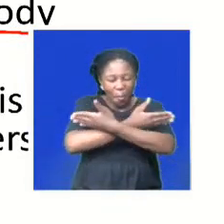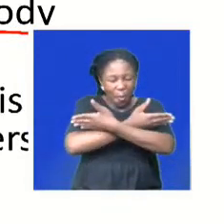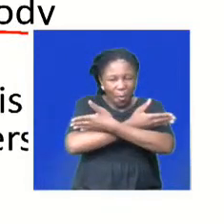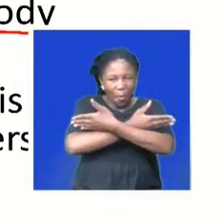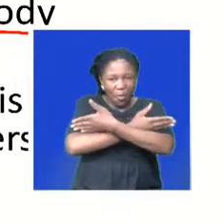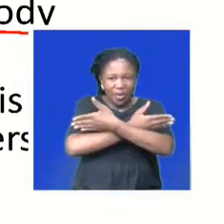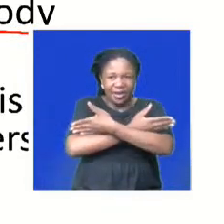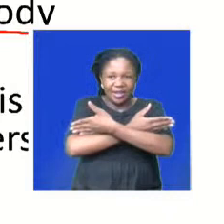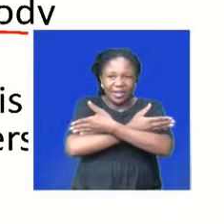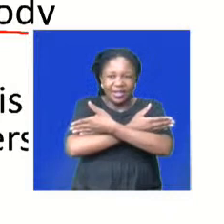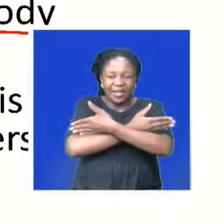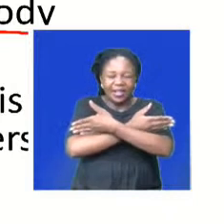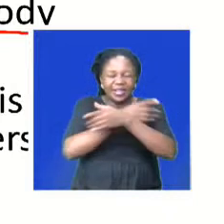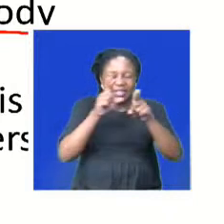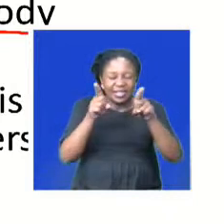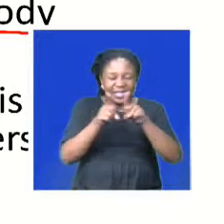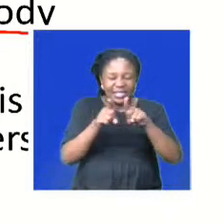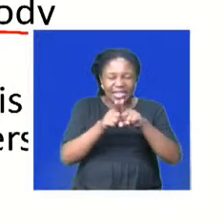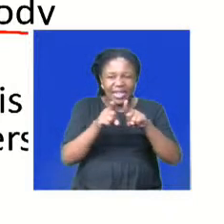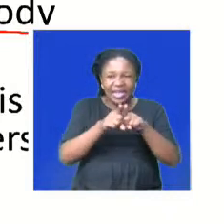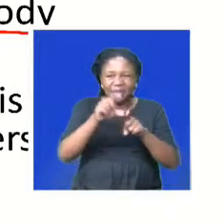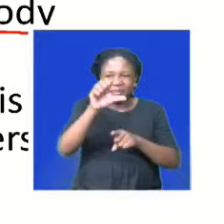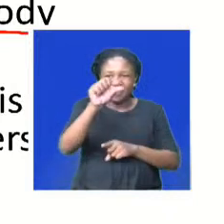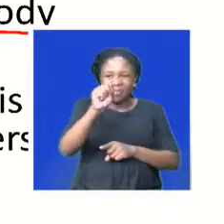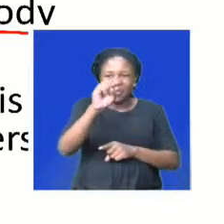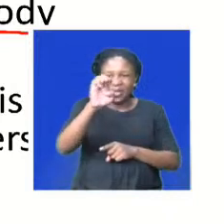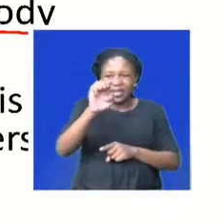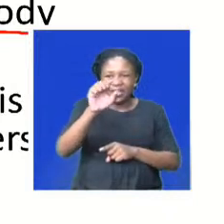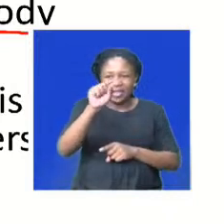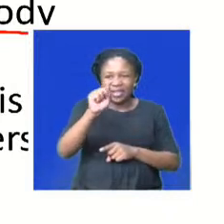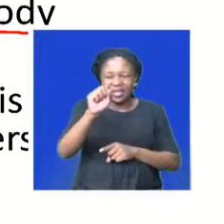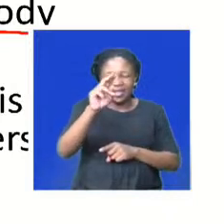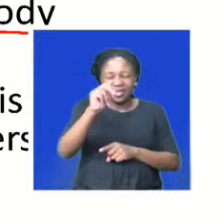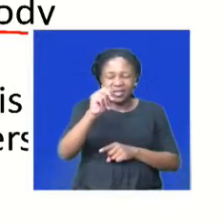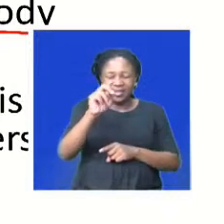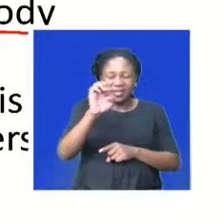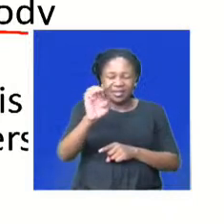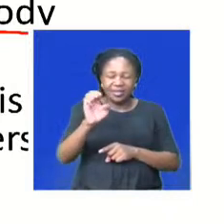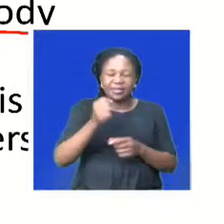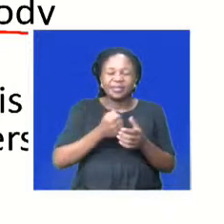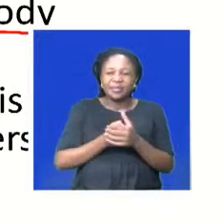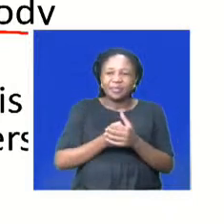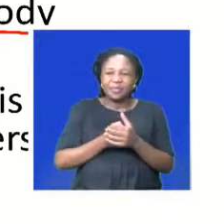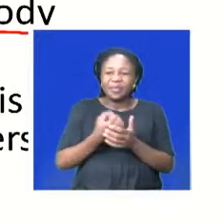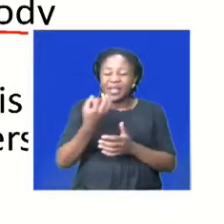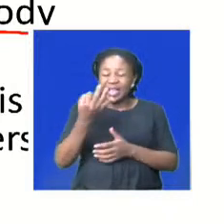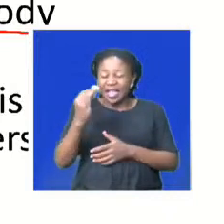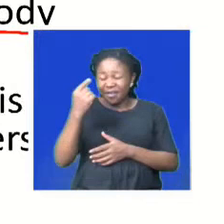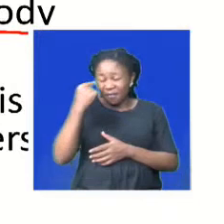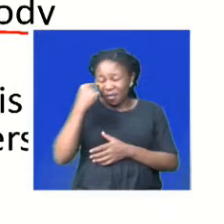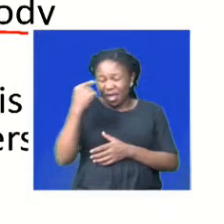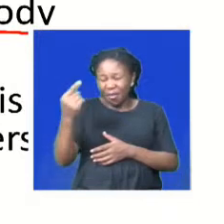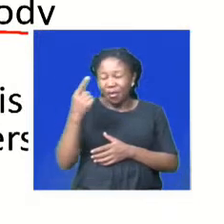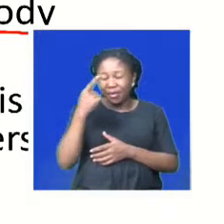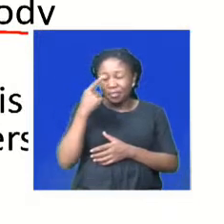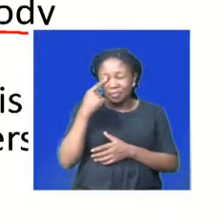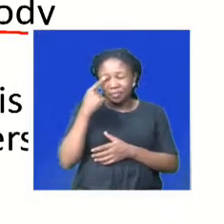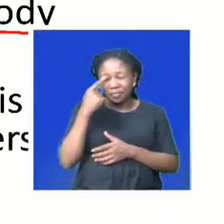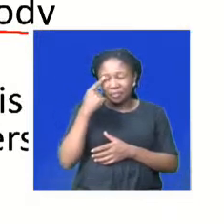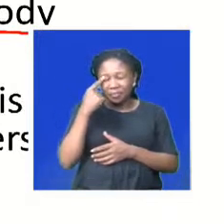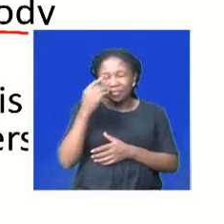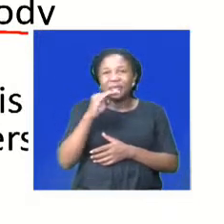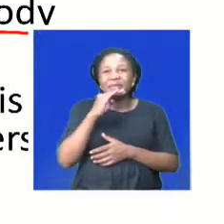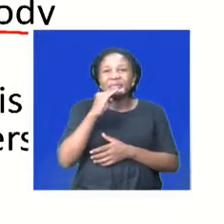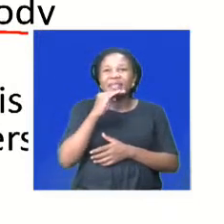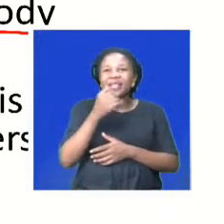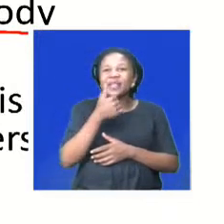to match. If you see the eye, means you match the eye with the sense of, yes, the